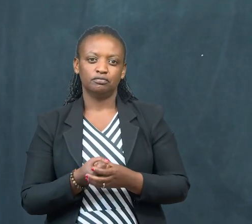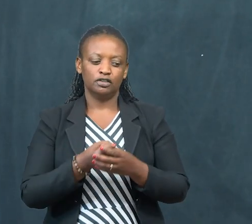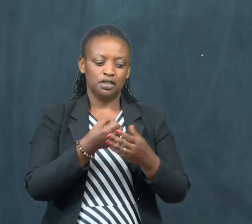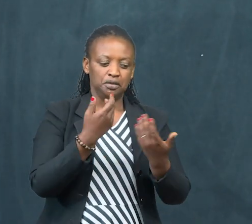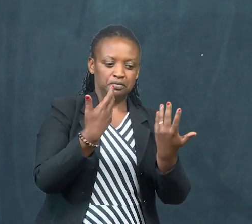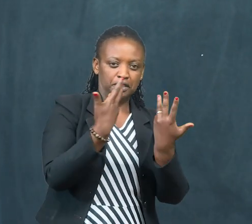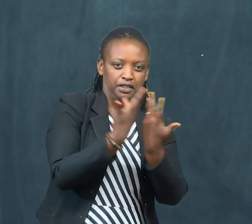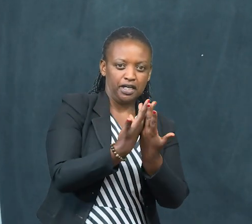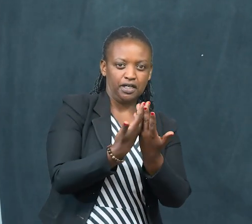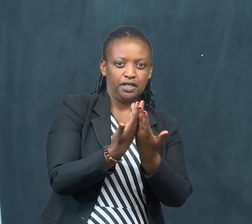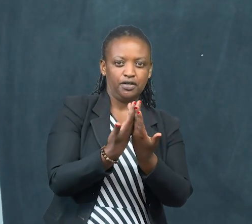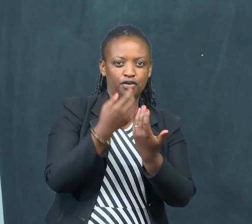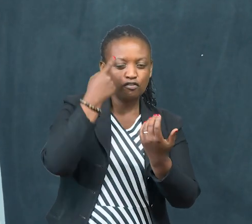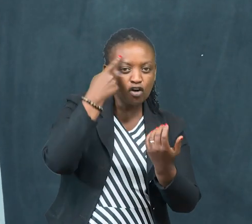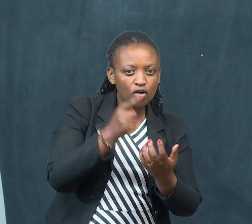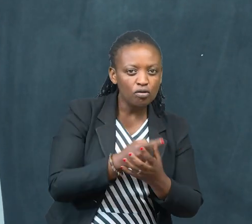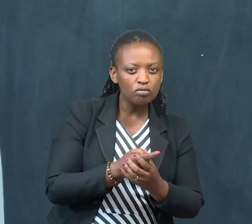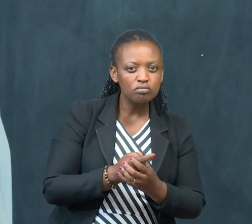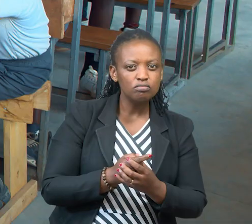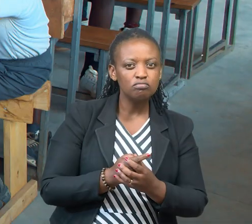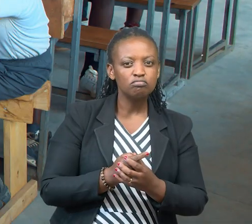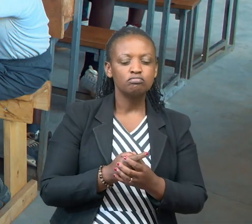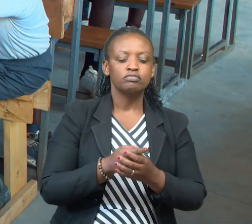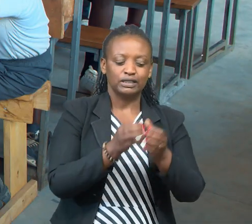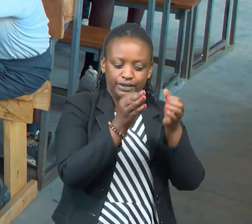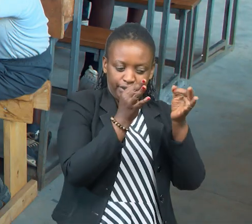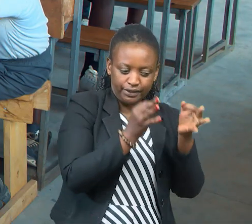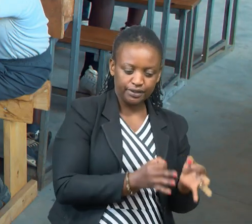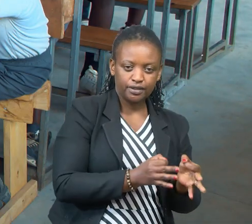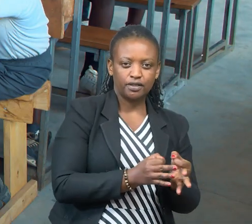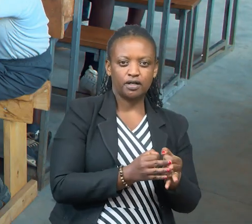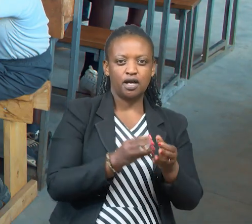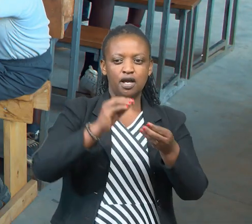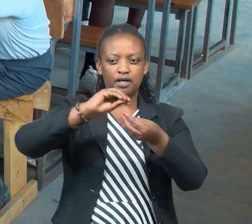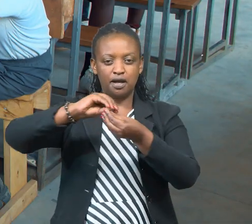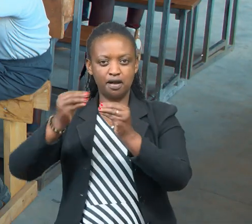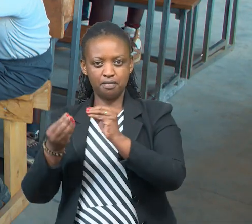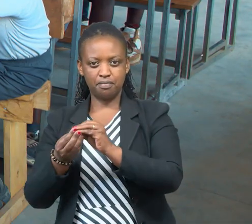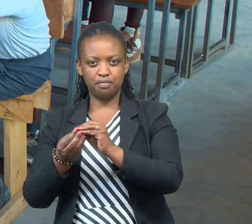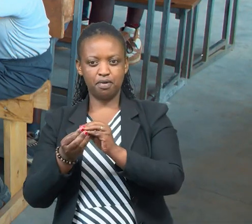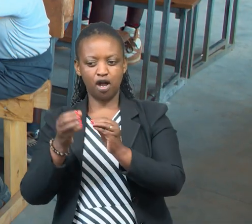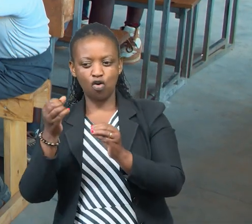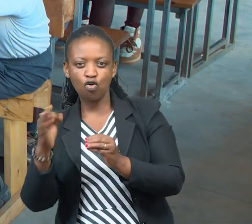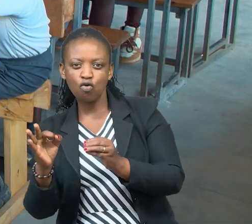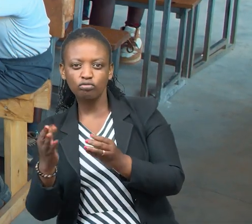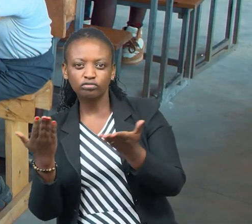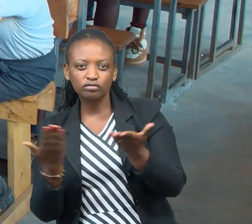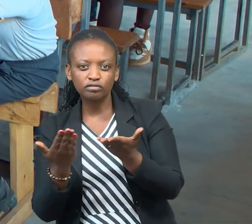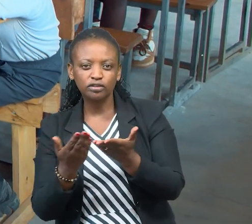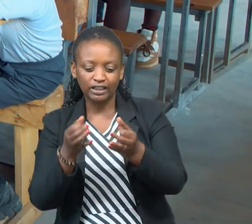stand for, or stands for objects. number